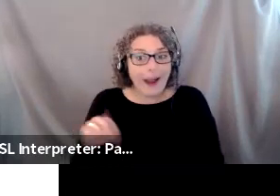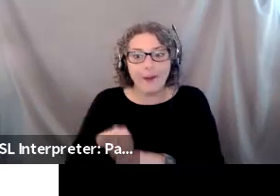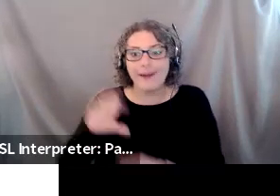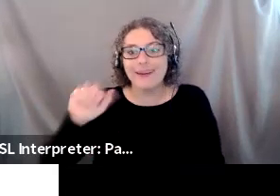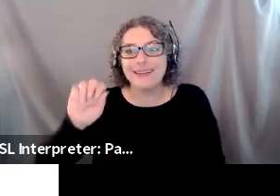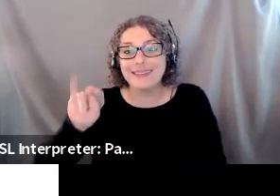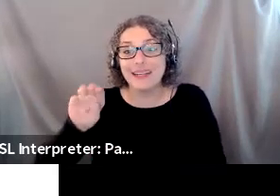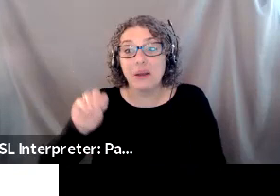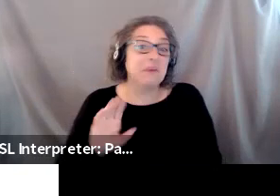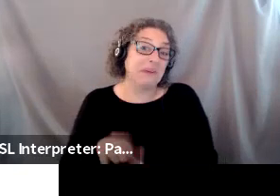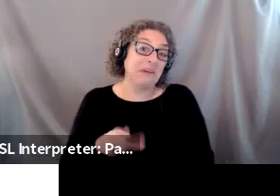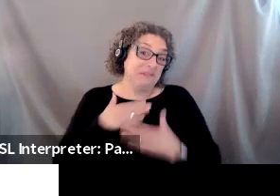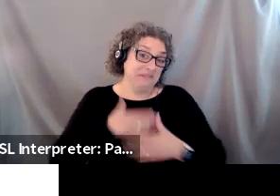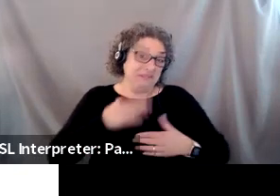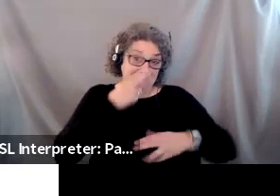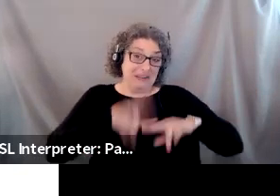to be honest.